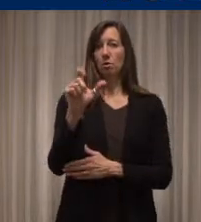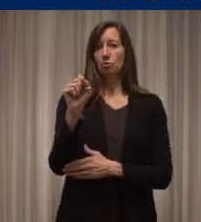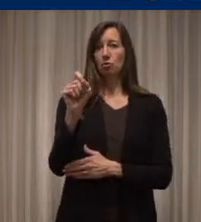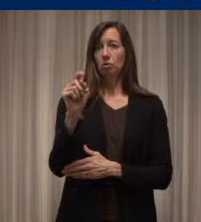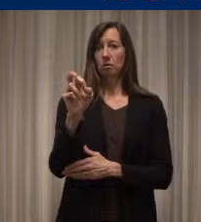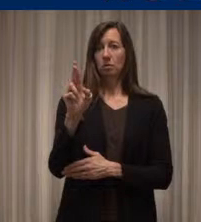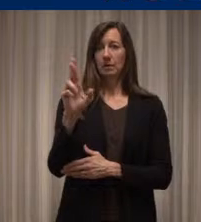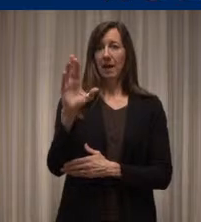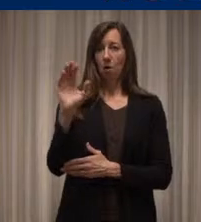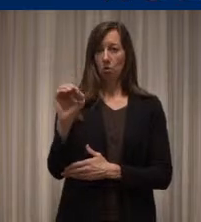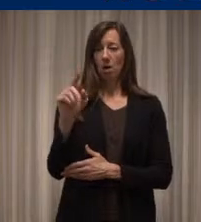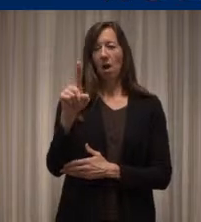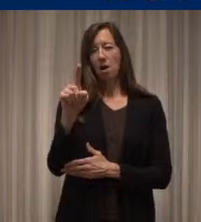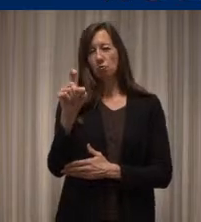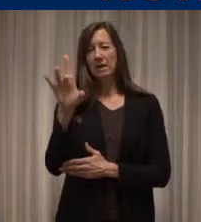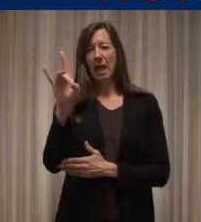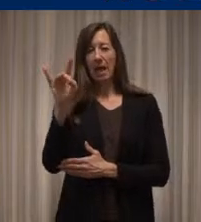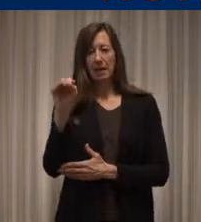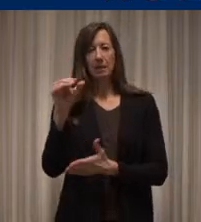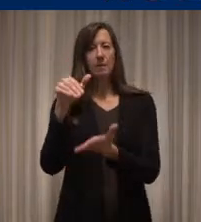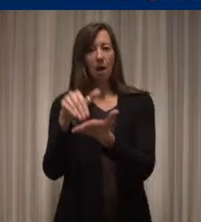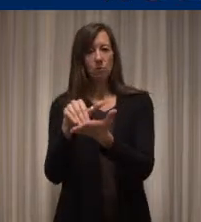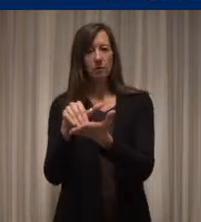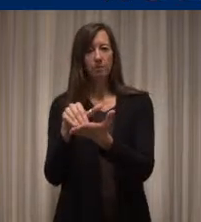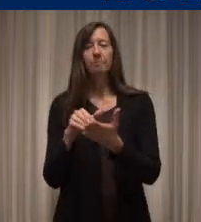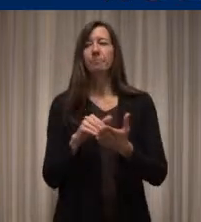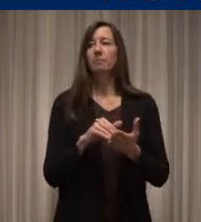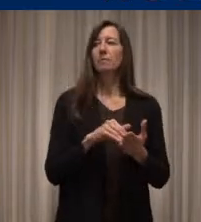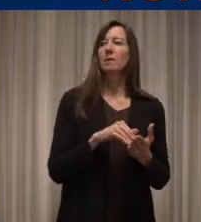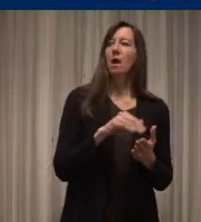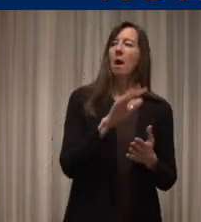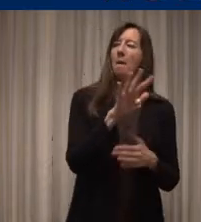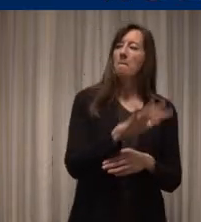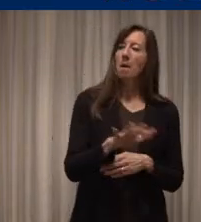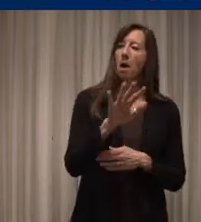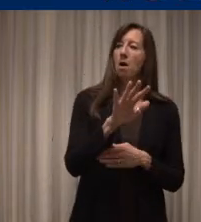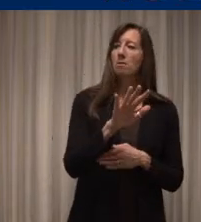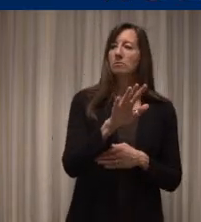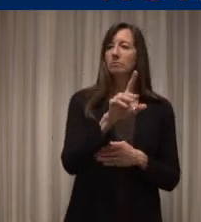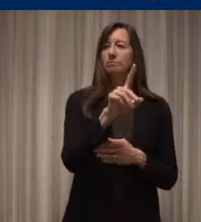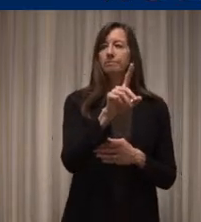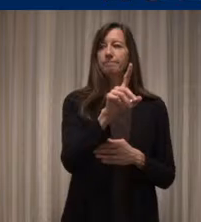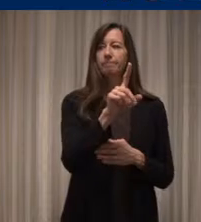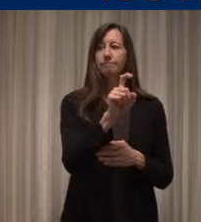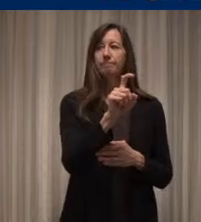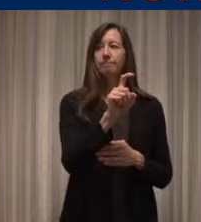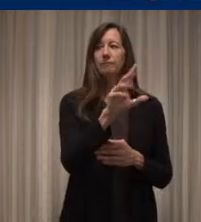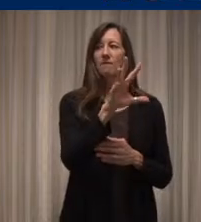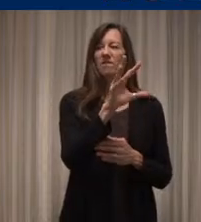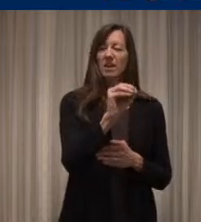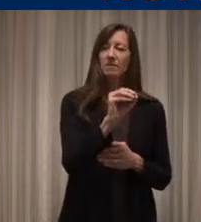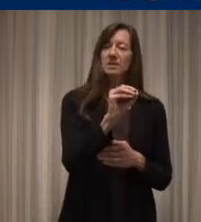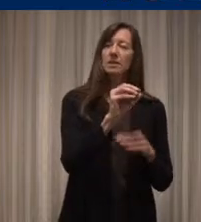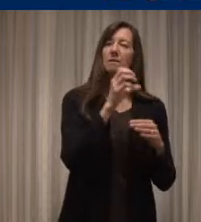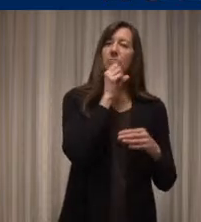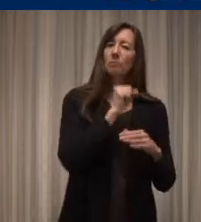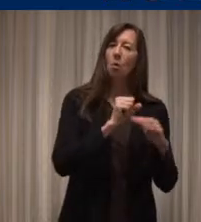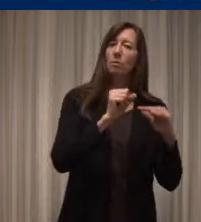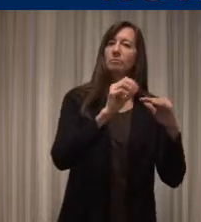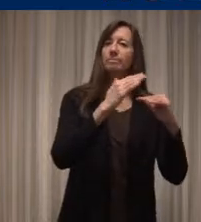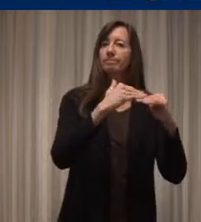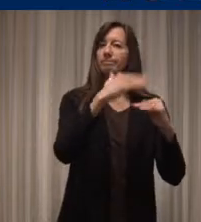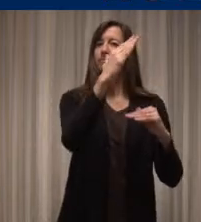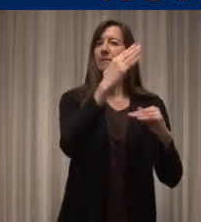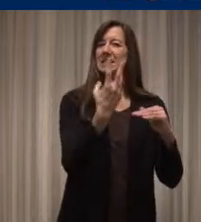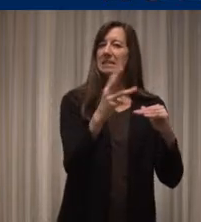about 150,000 of them are over the age of 16, meaning that they are old enough to be theoretically